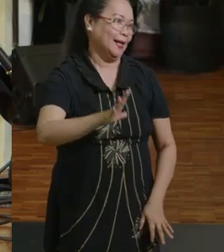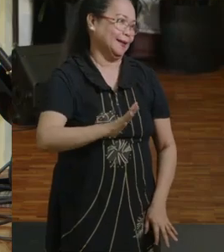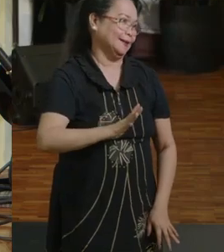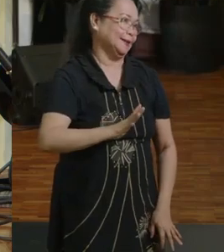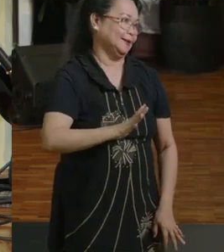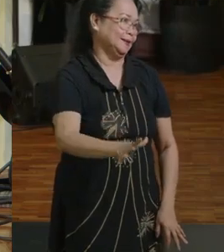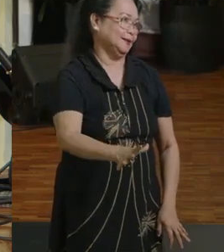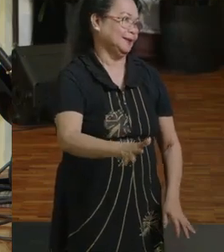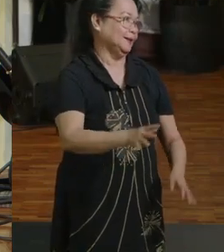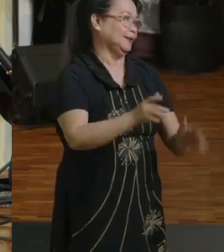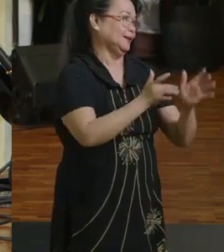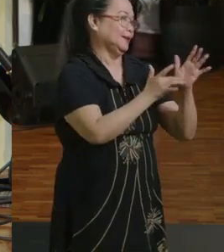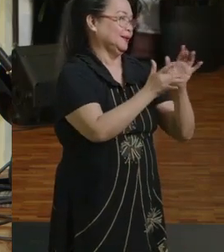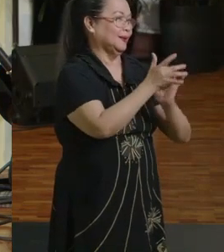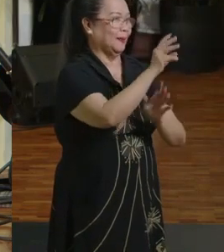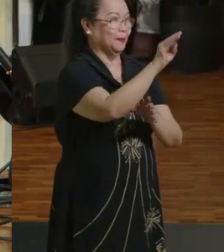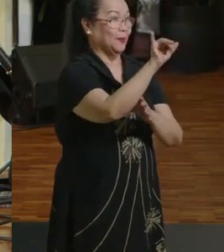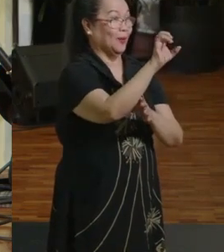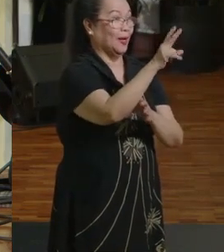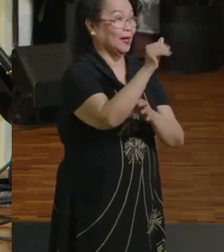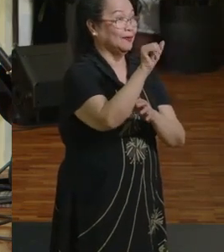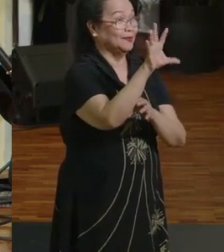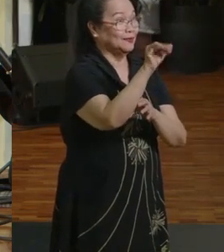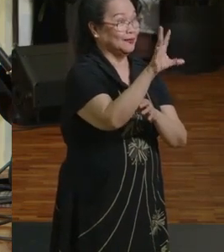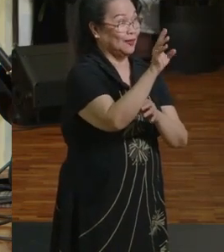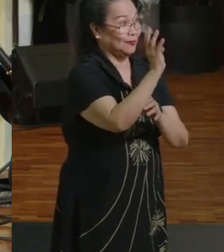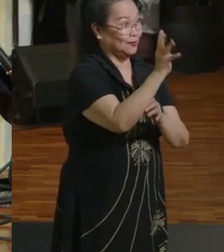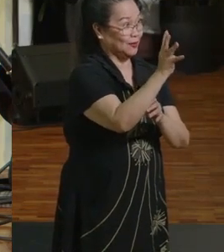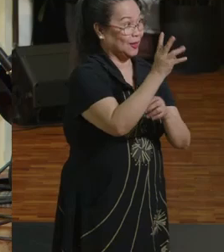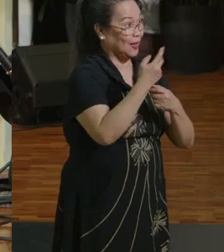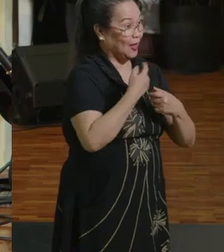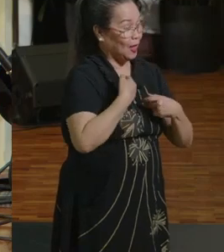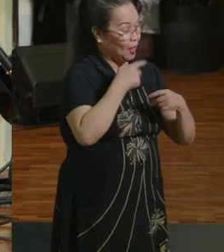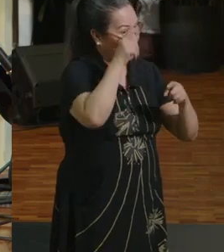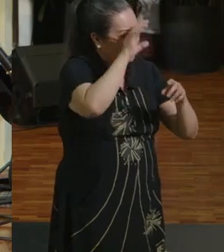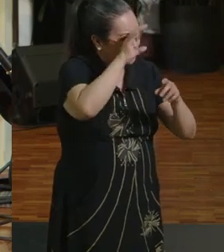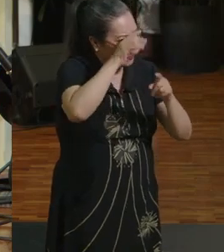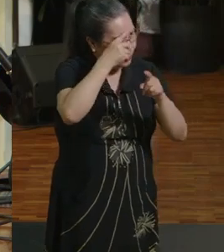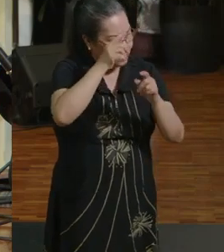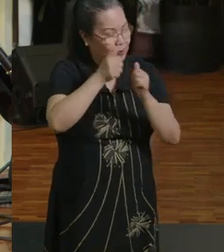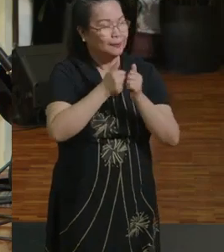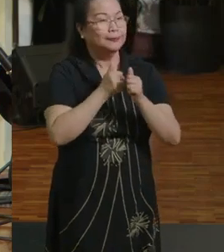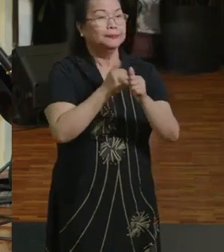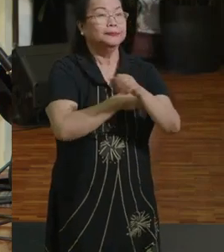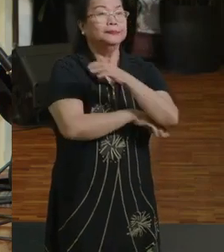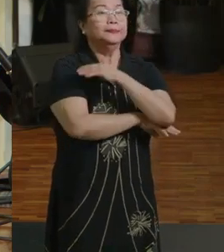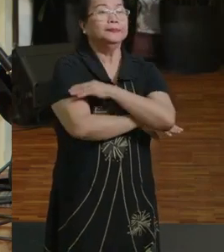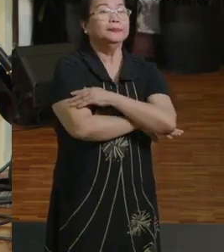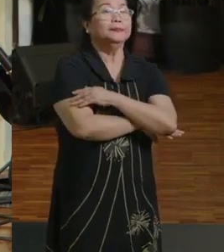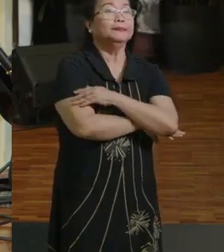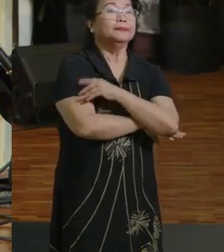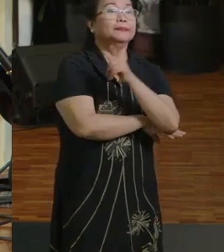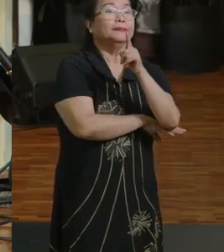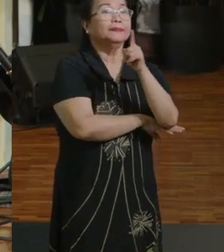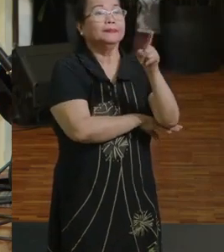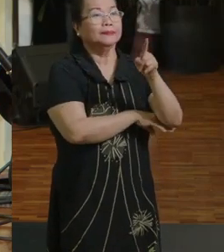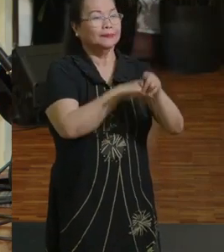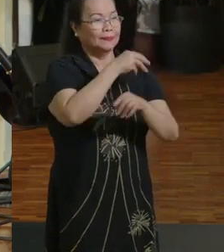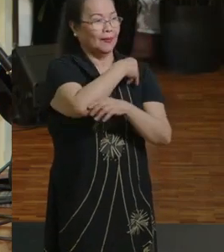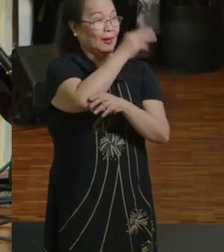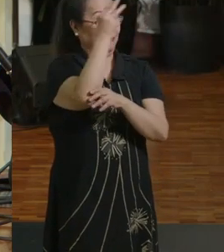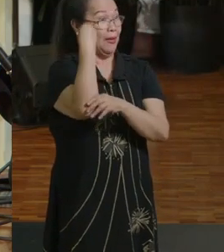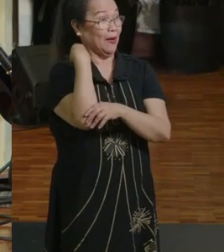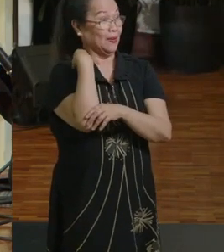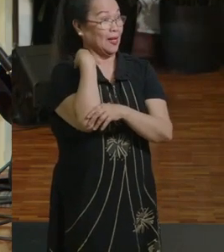Mark 15:40, there were also women looking on from a distance, among whom were Mary Magdalene and Mary